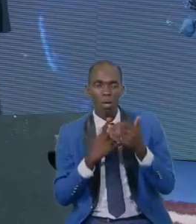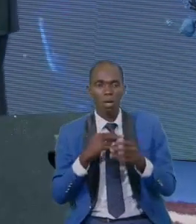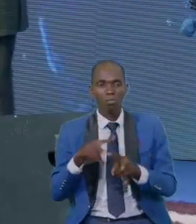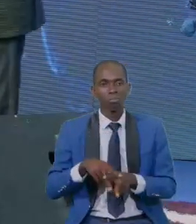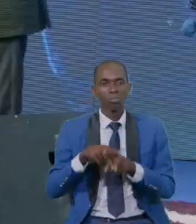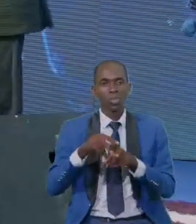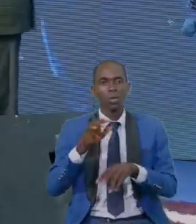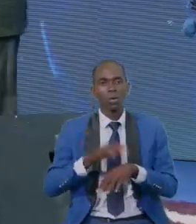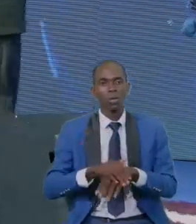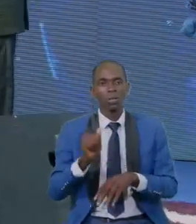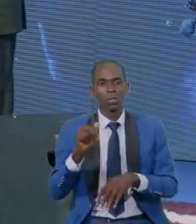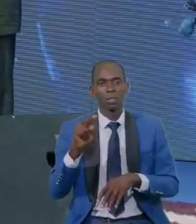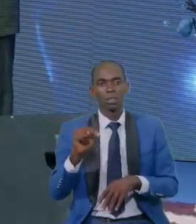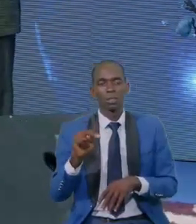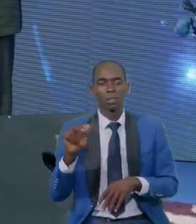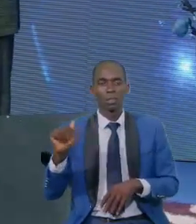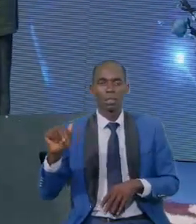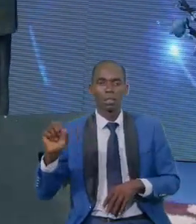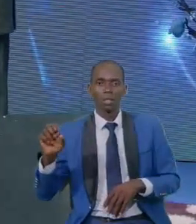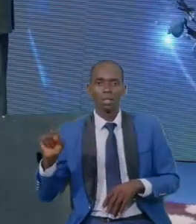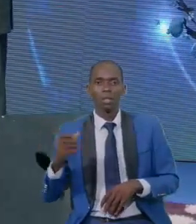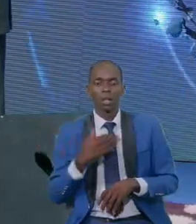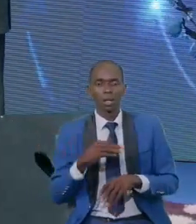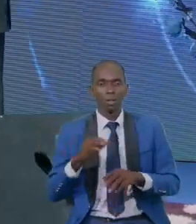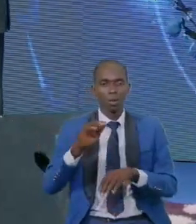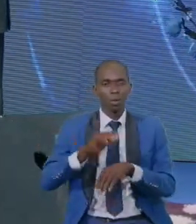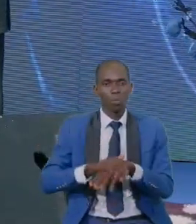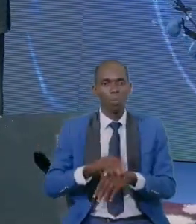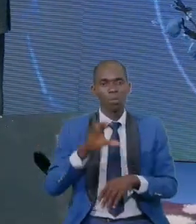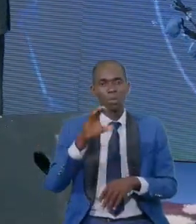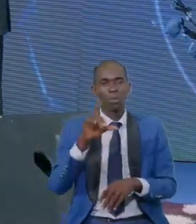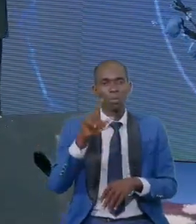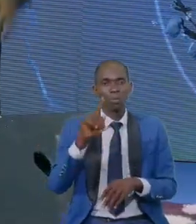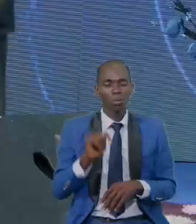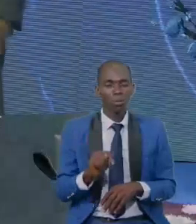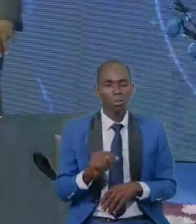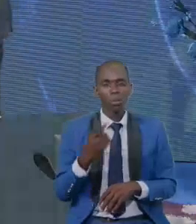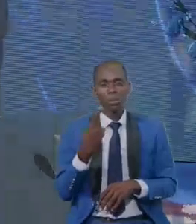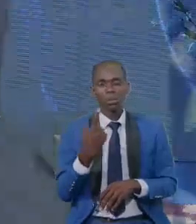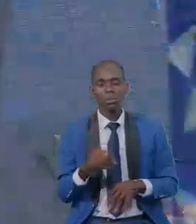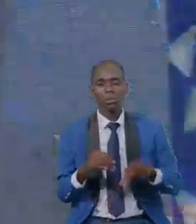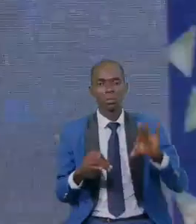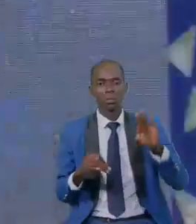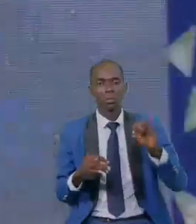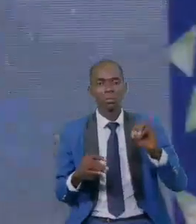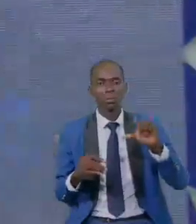And upon the colt, the foam of an ass.